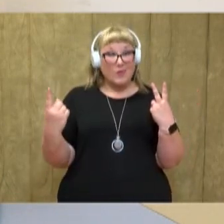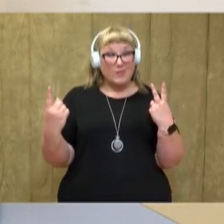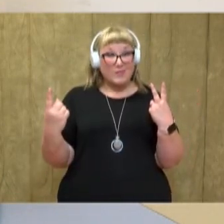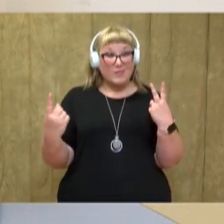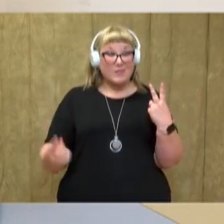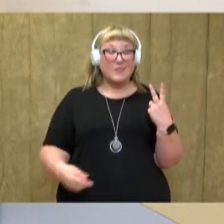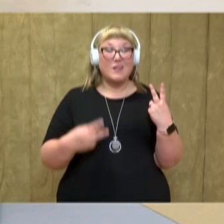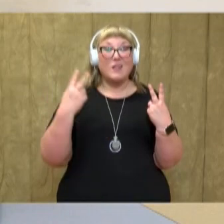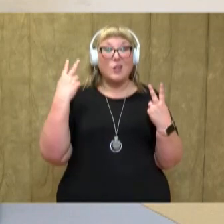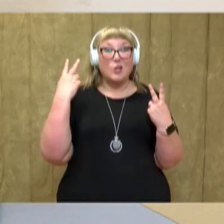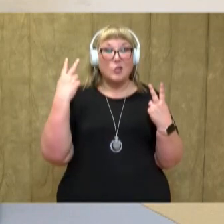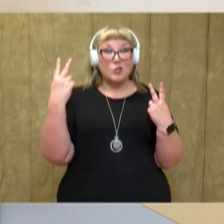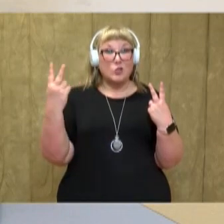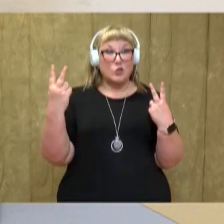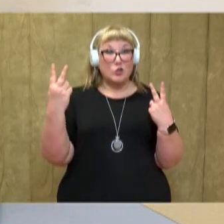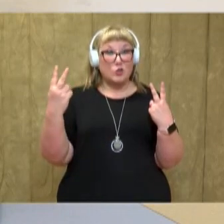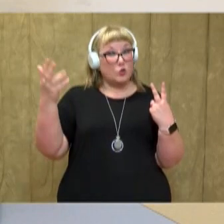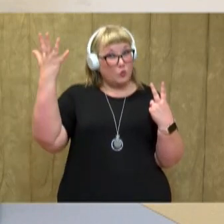1,